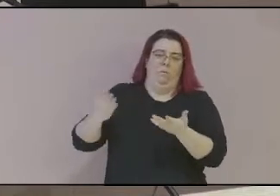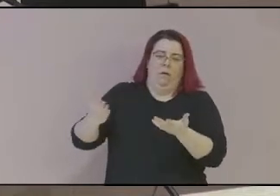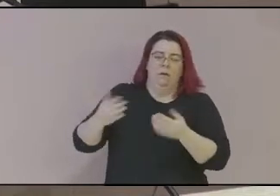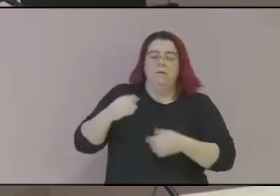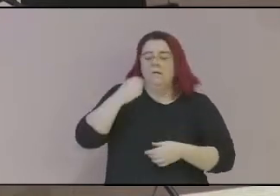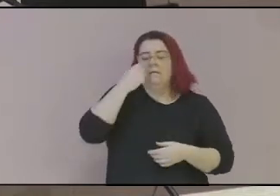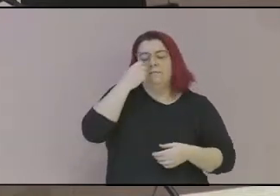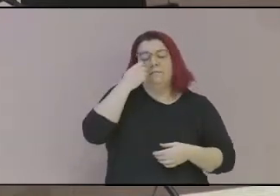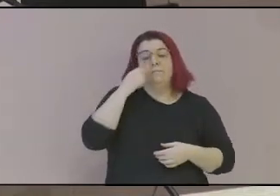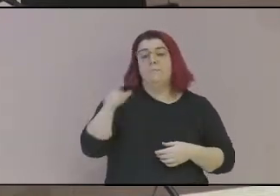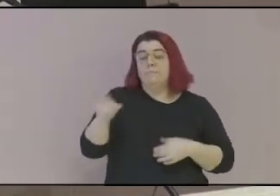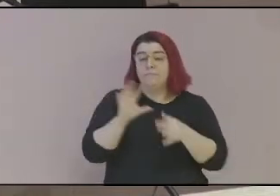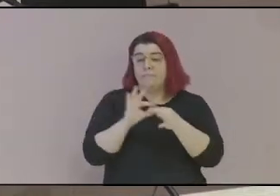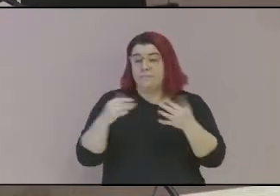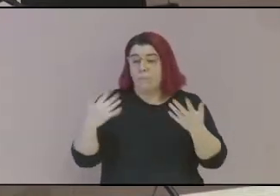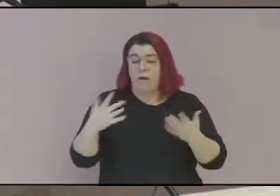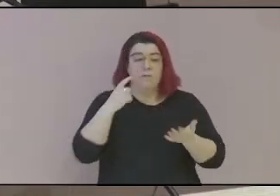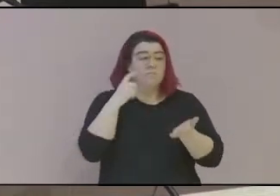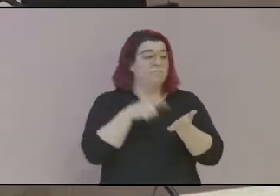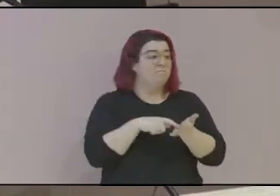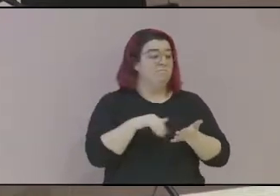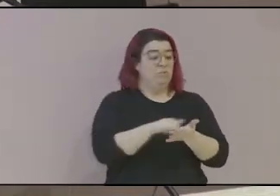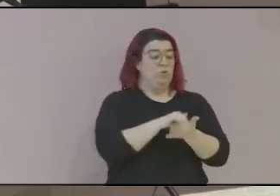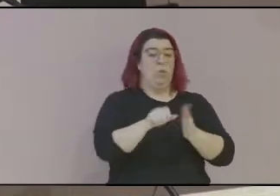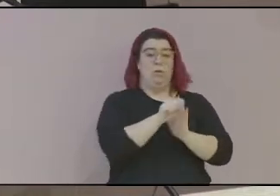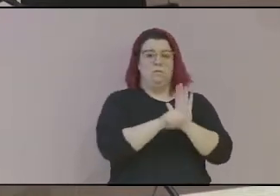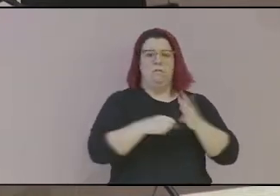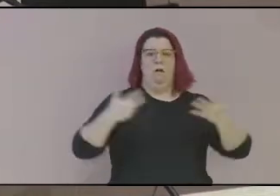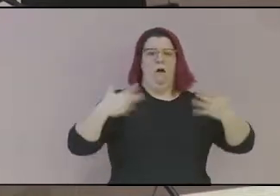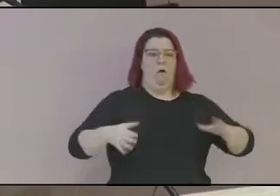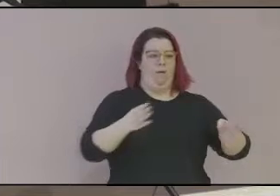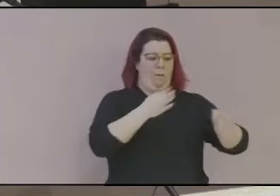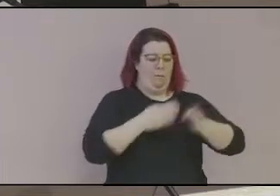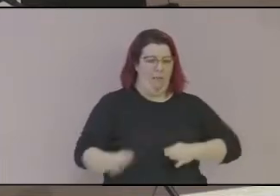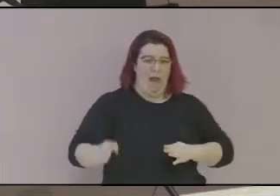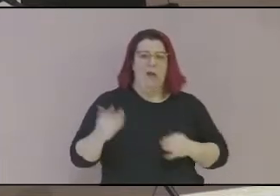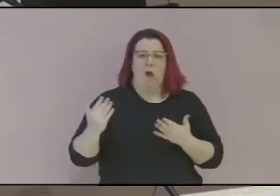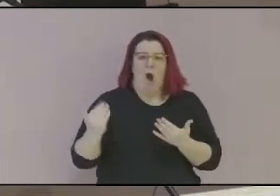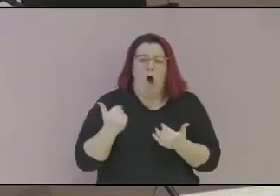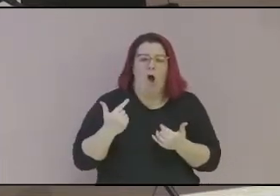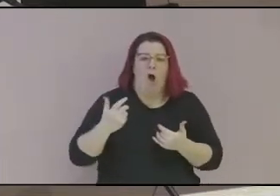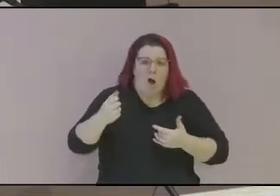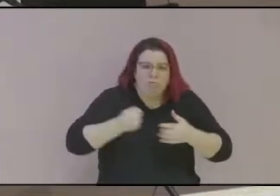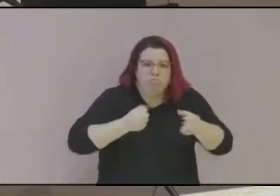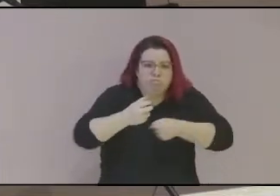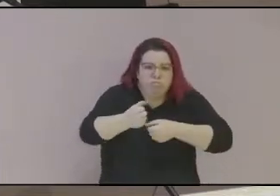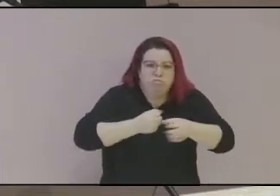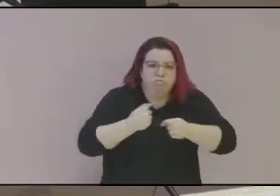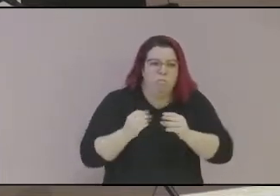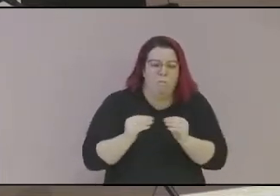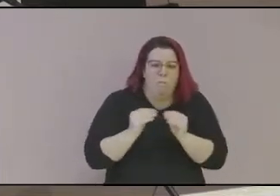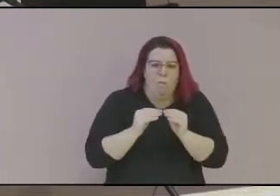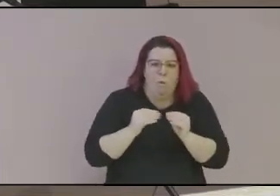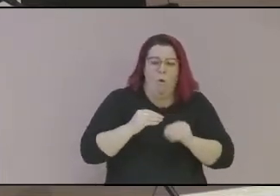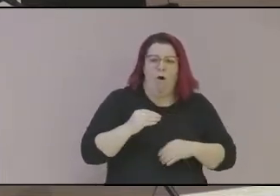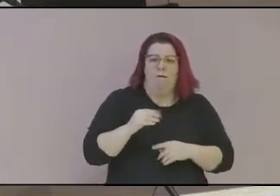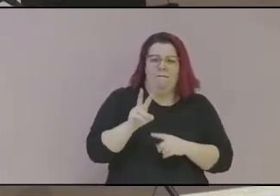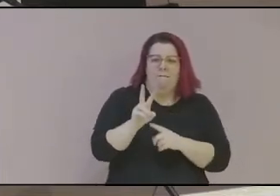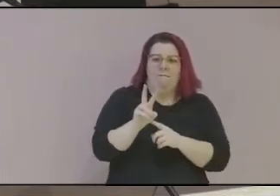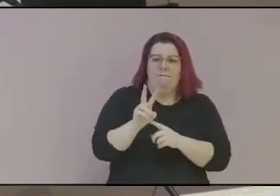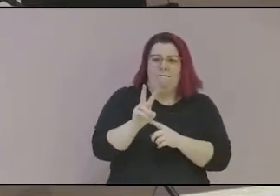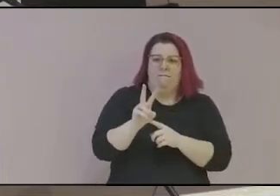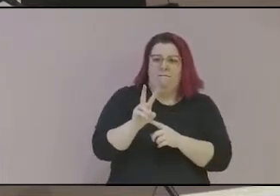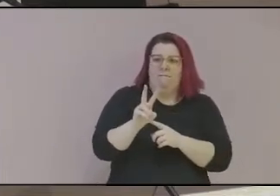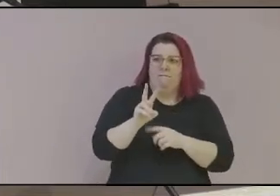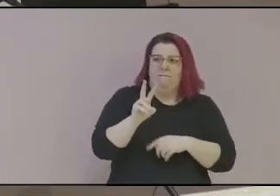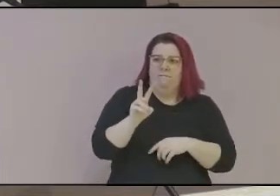noted that New York State was already planning to increase the stockpile of ventilators in the state in preparation for a pandemic.